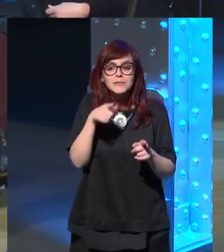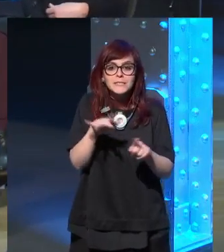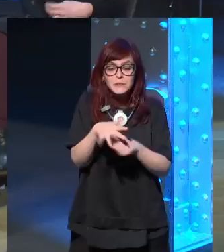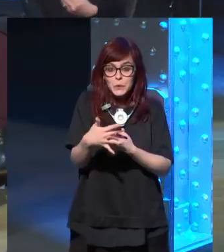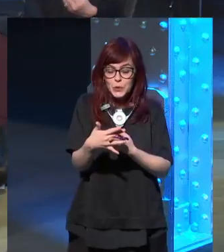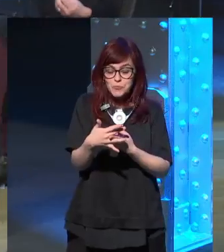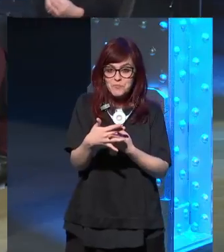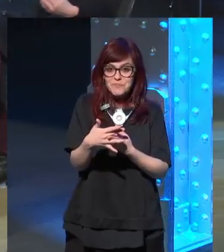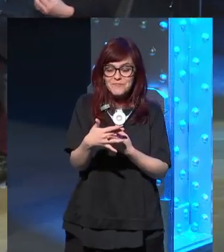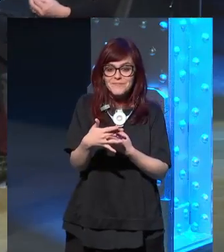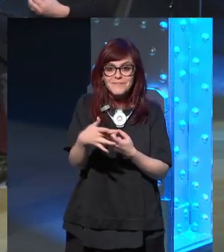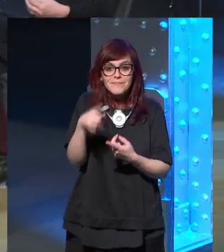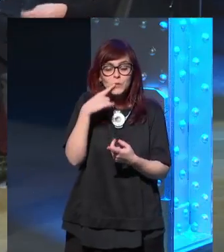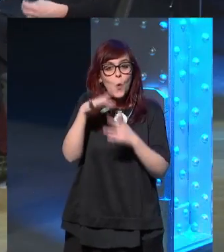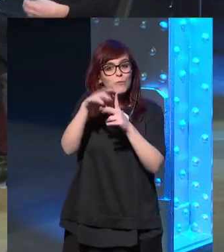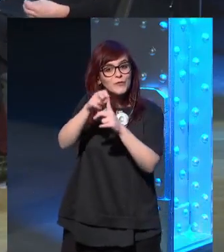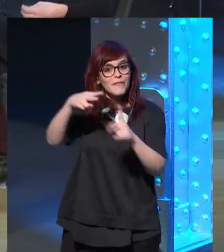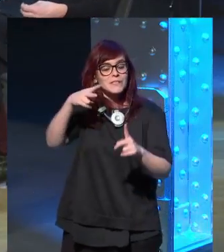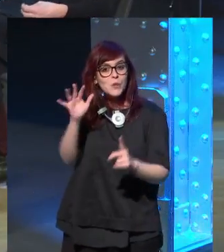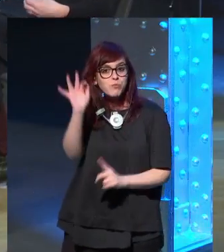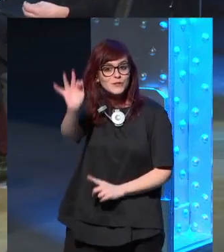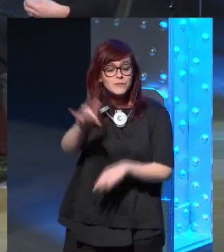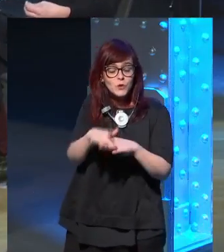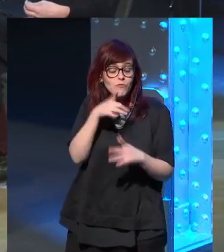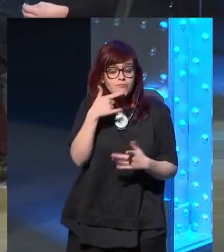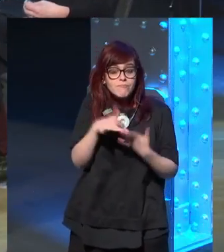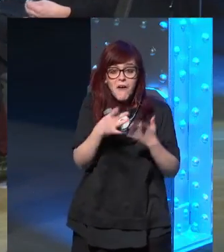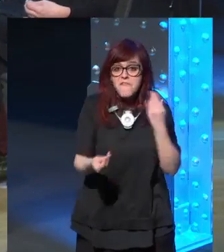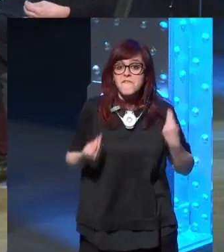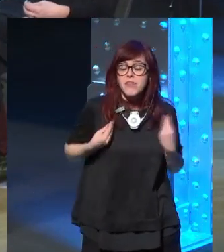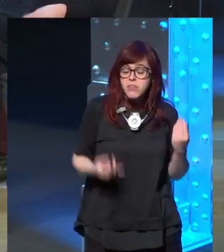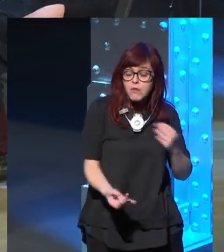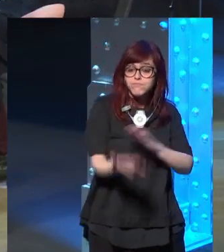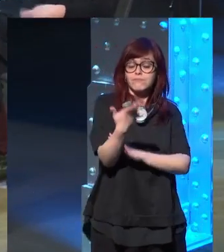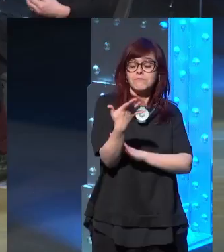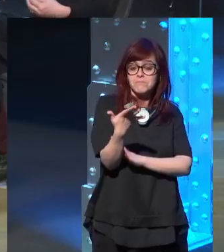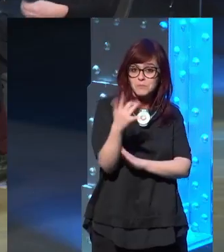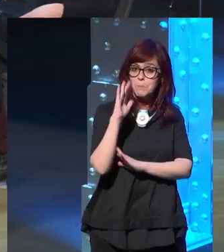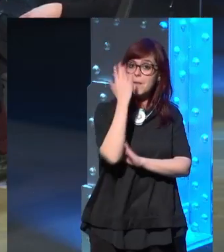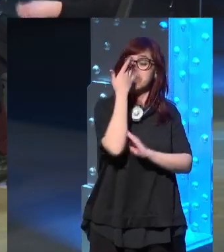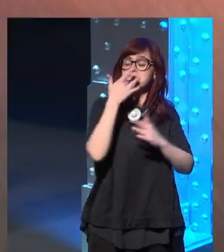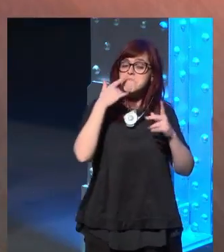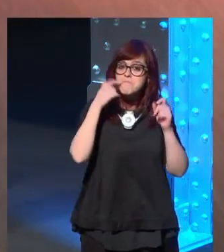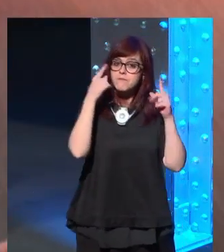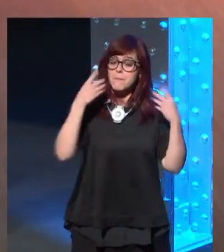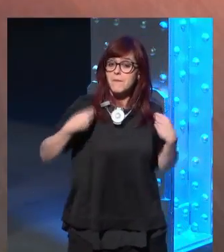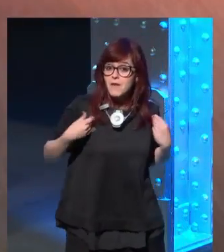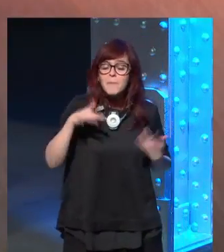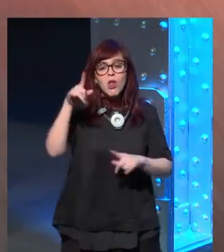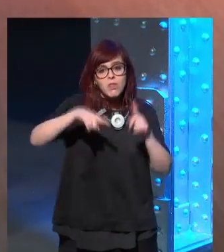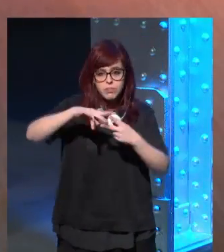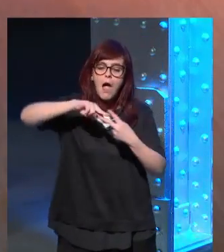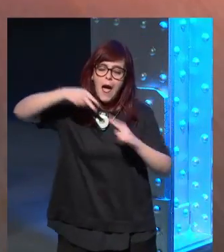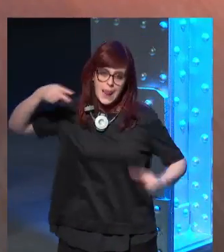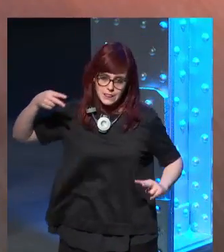outlook. And this propensity seems to be quite much influenced by the genetic factors. And in our studies, and you mentioned